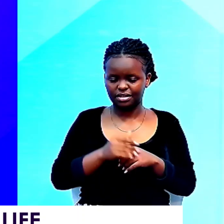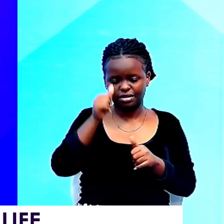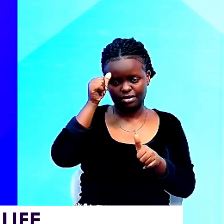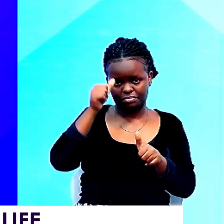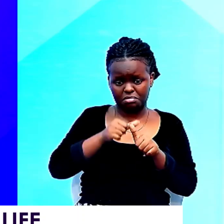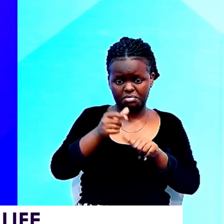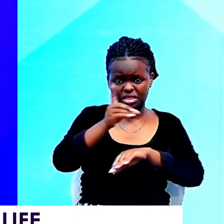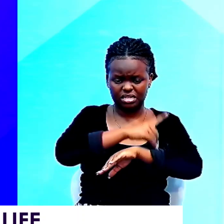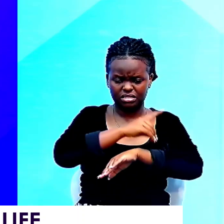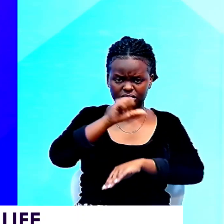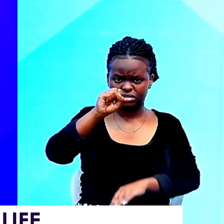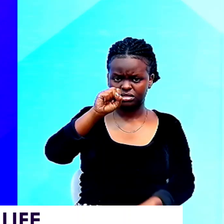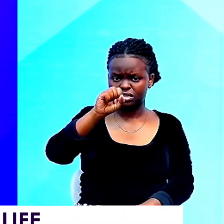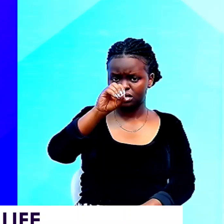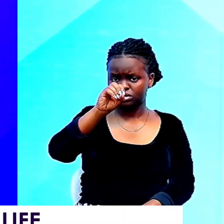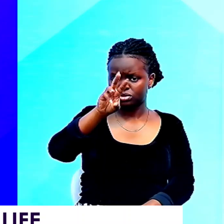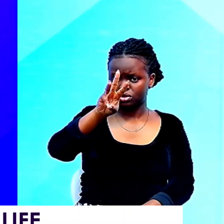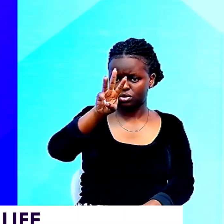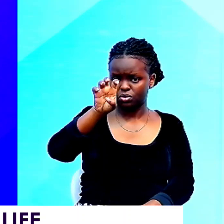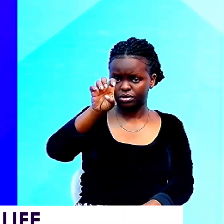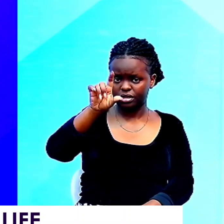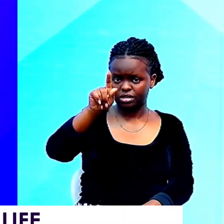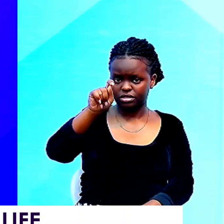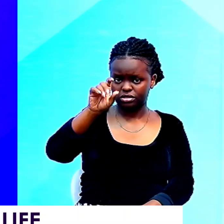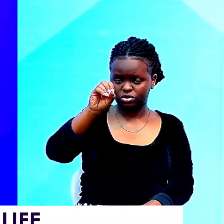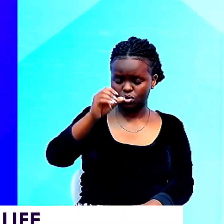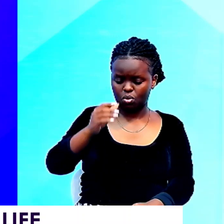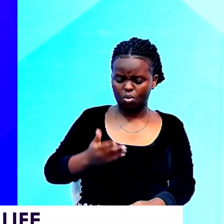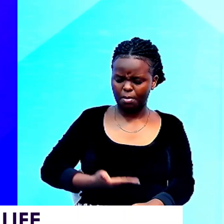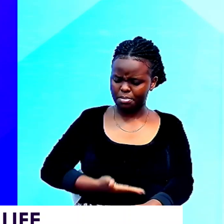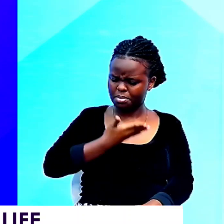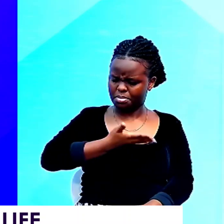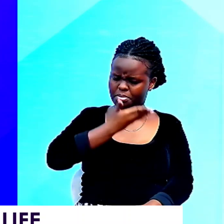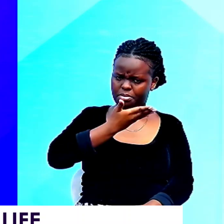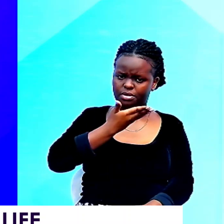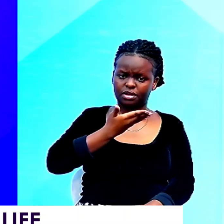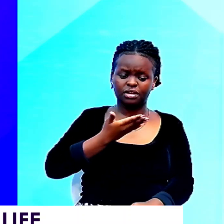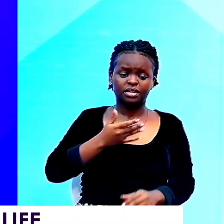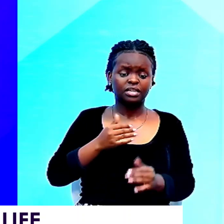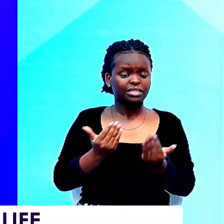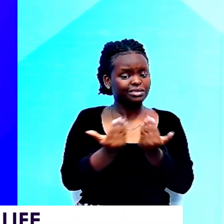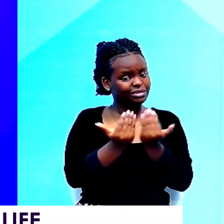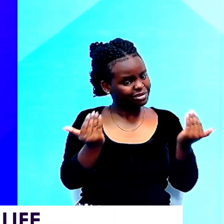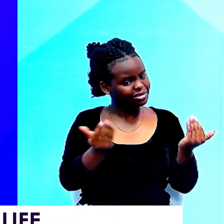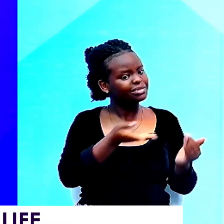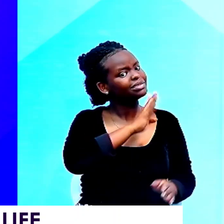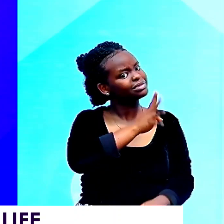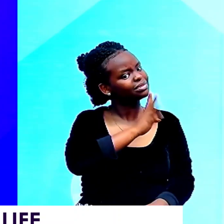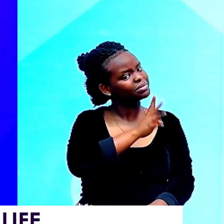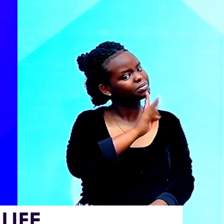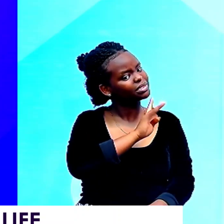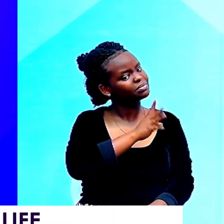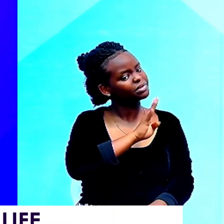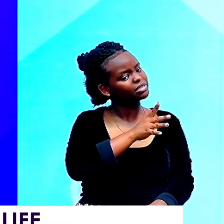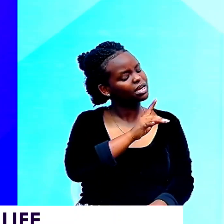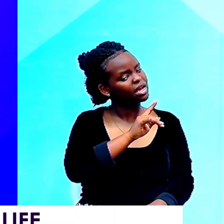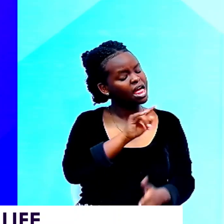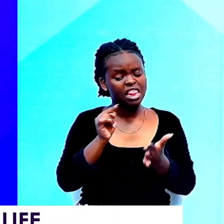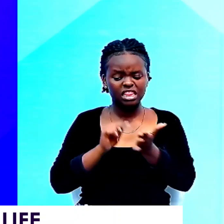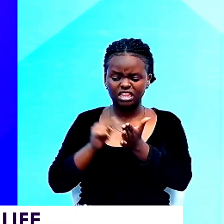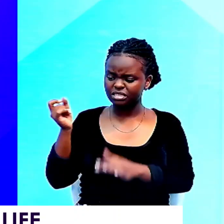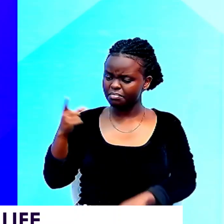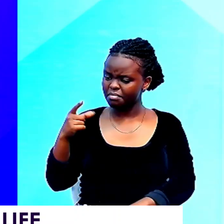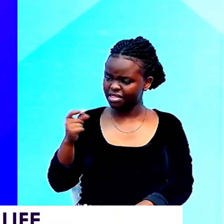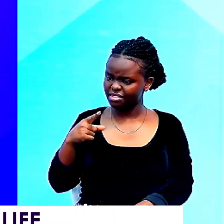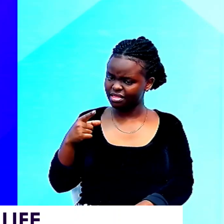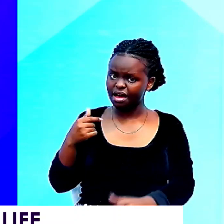days of the Soweto uprising? Yes. It was the children that spoke. This very month, was it? Yes. We